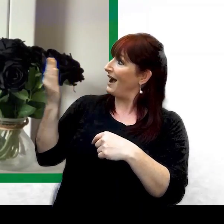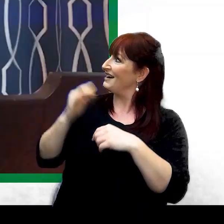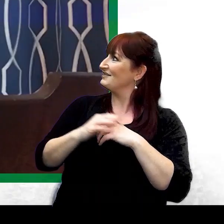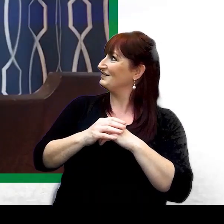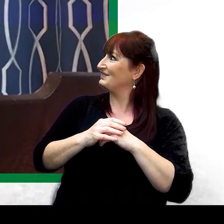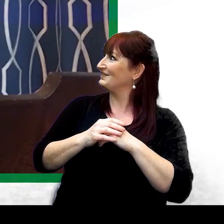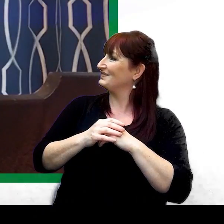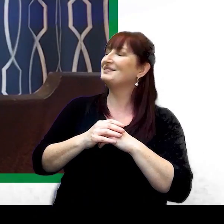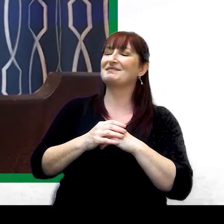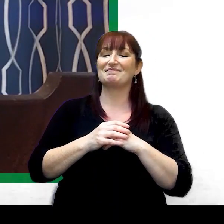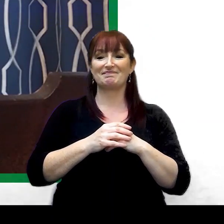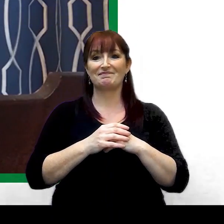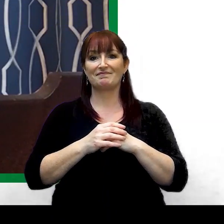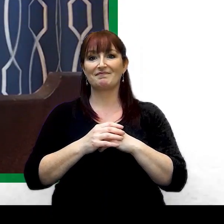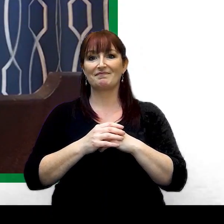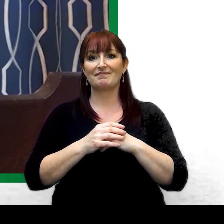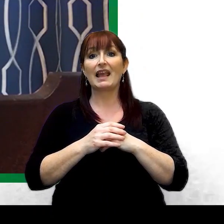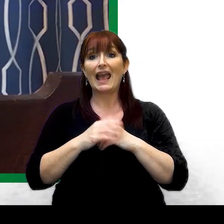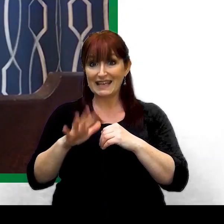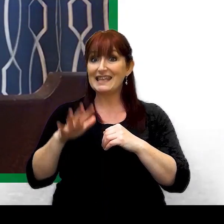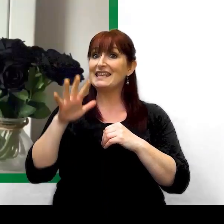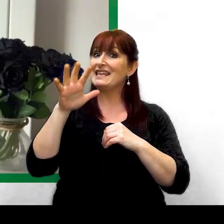Ingonyama Nengwe